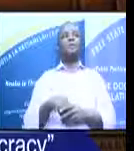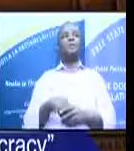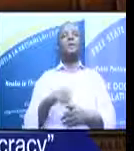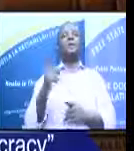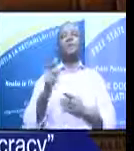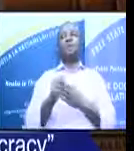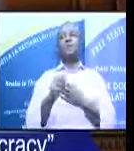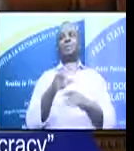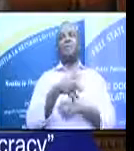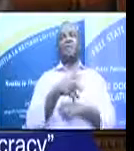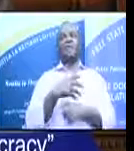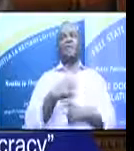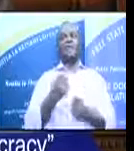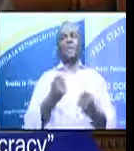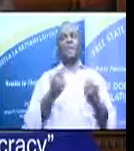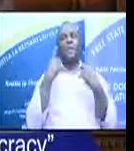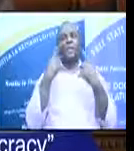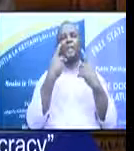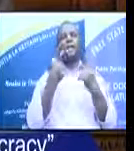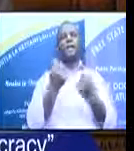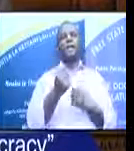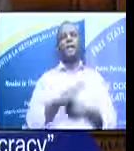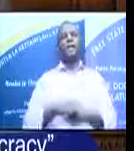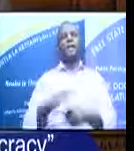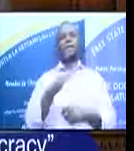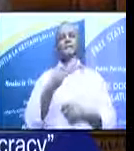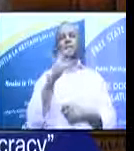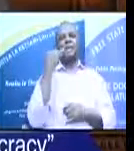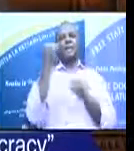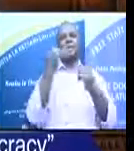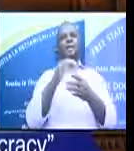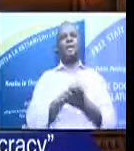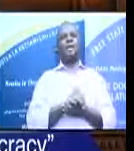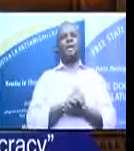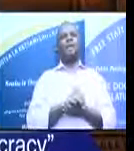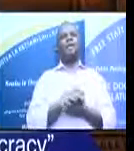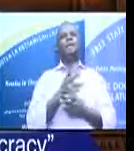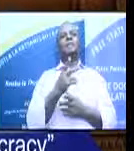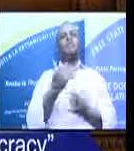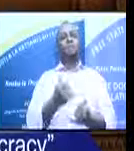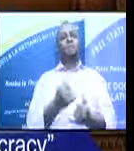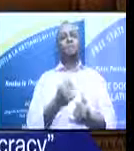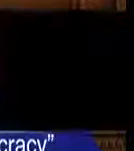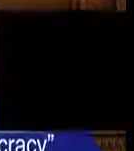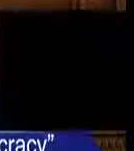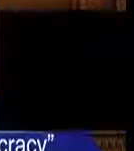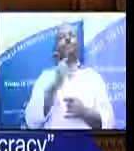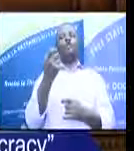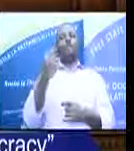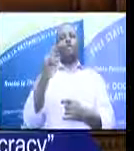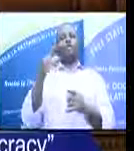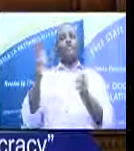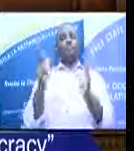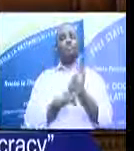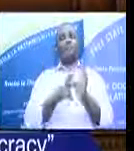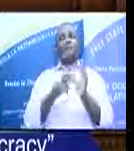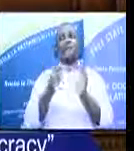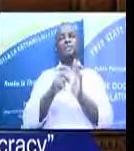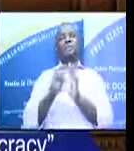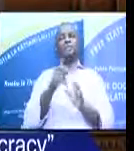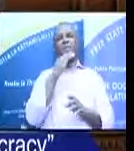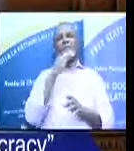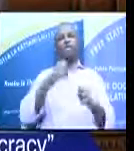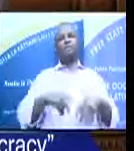this province, to not even understand basic concepts. Irregular expenditure and unauthorized expenditure is not